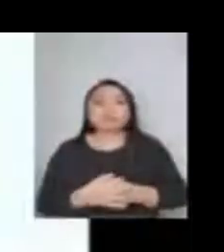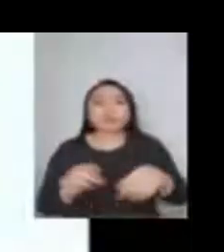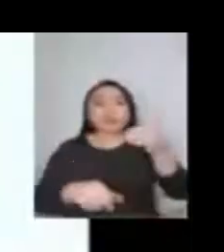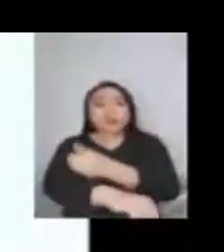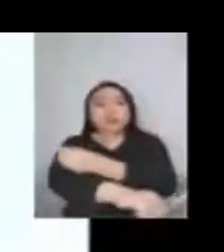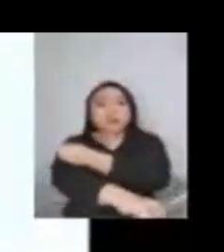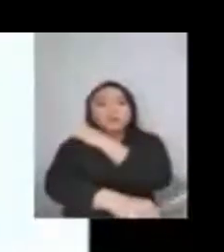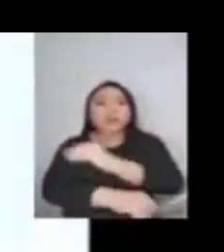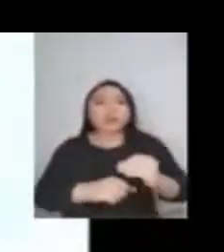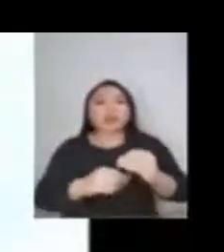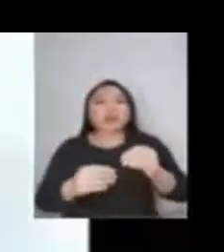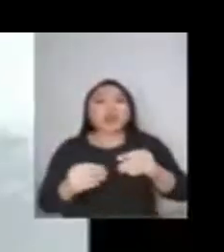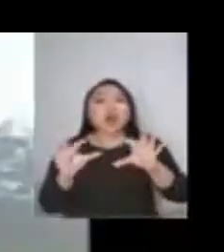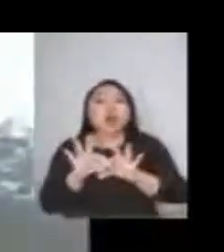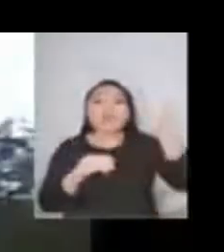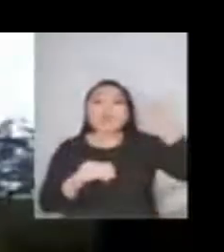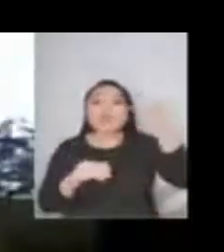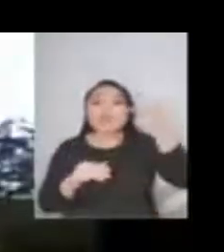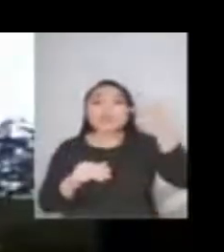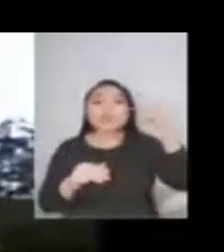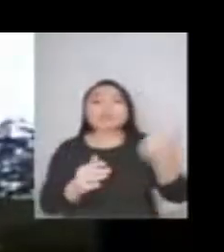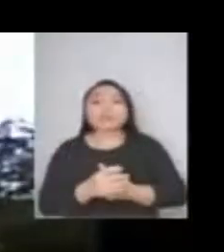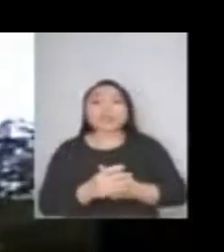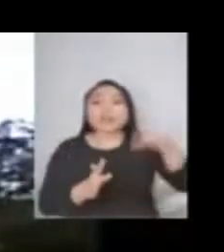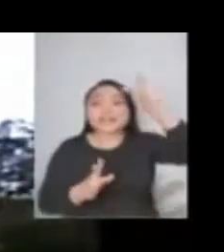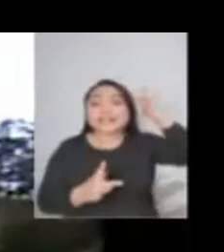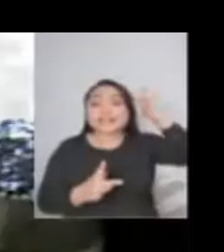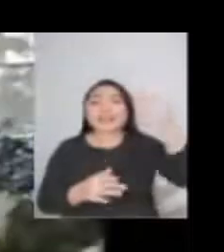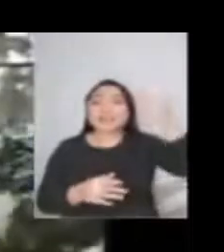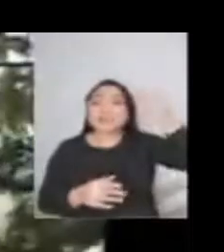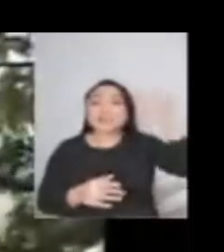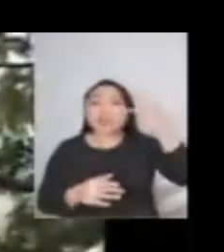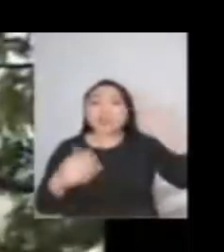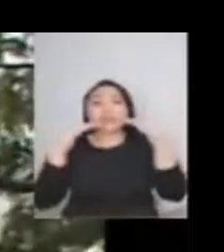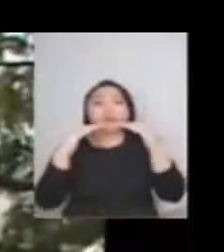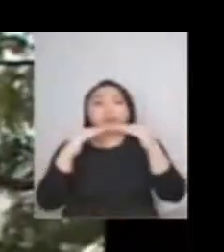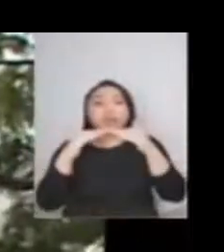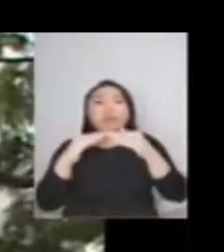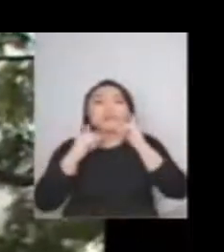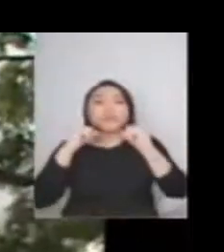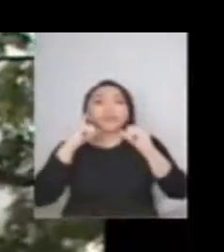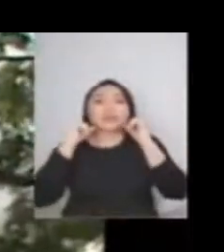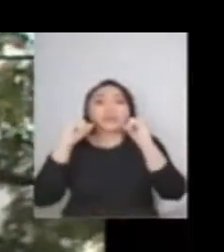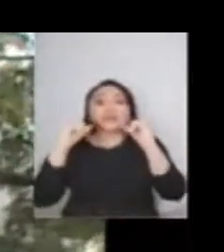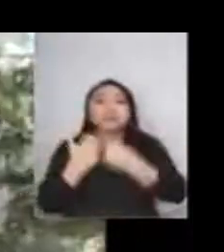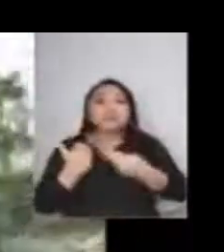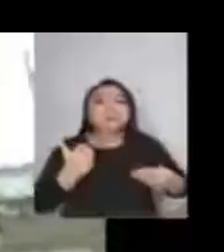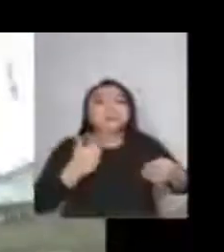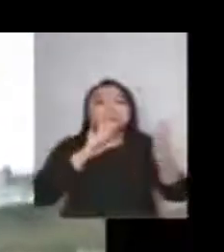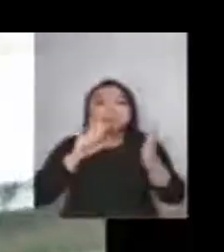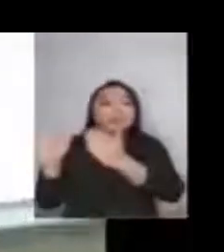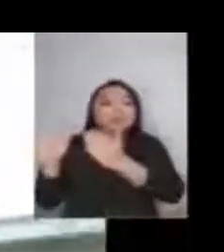The mechanism include the creation or strengthening of gender and development focal points in government agencies and offices,